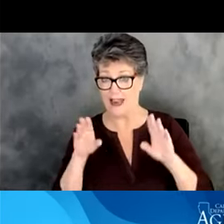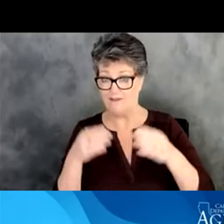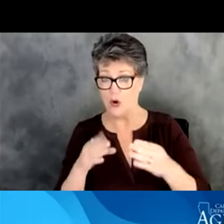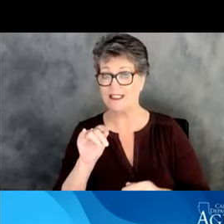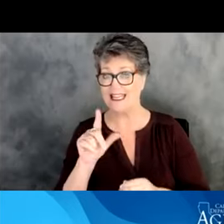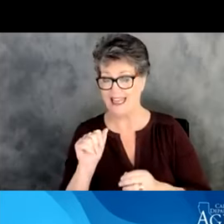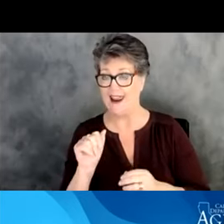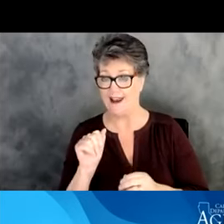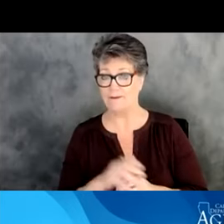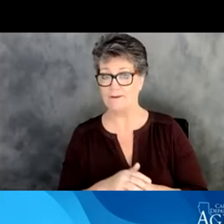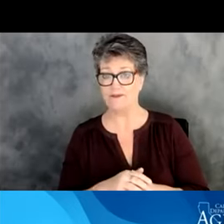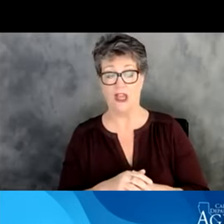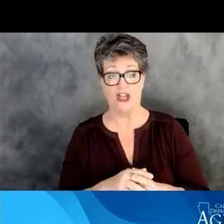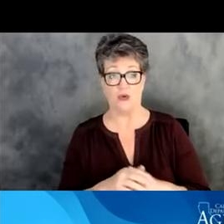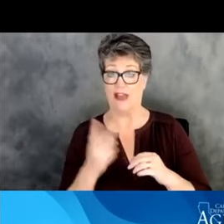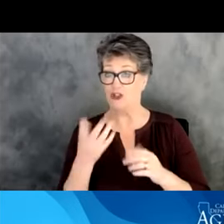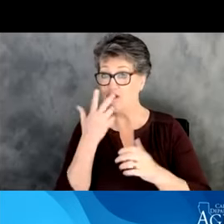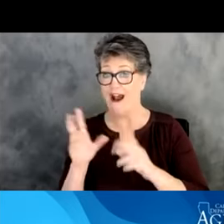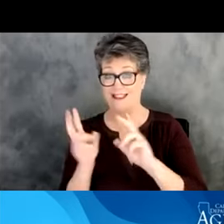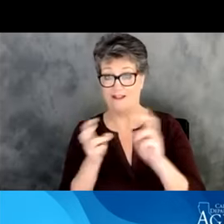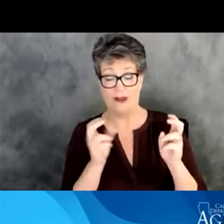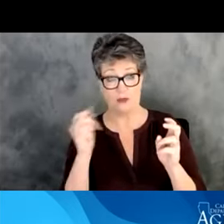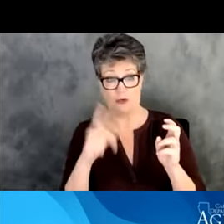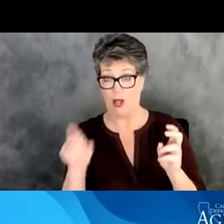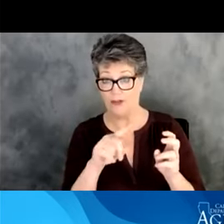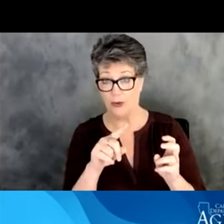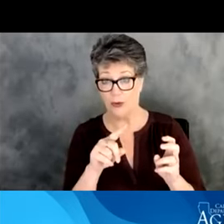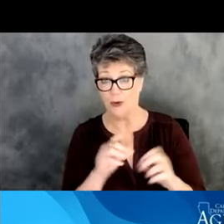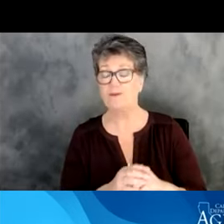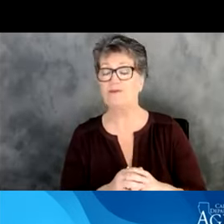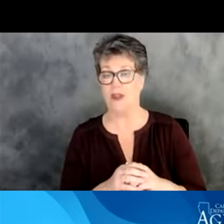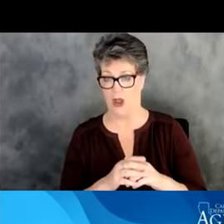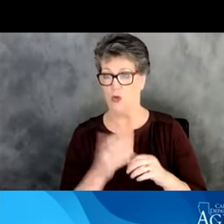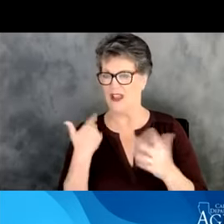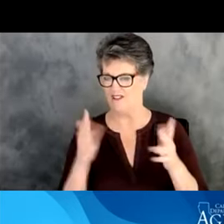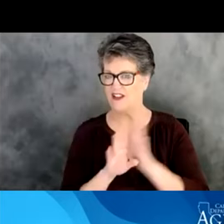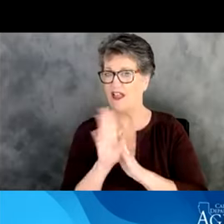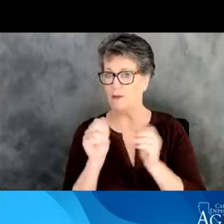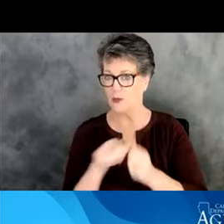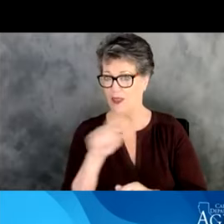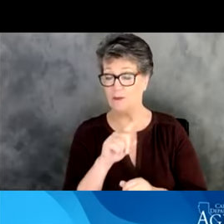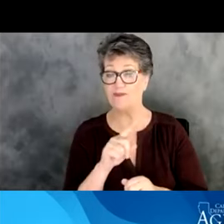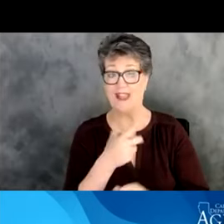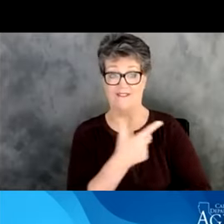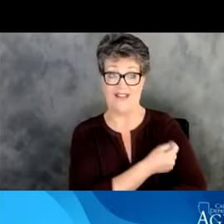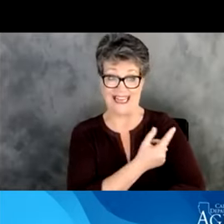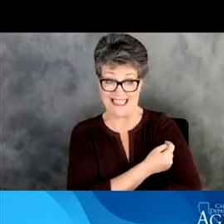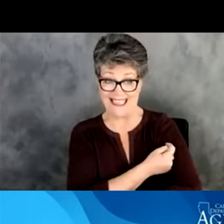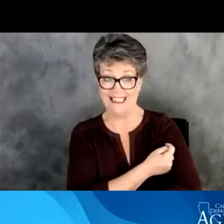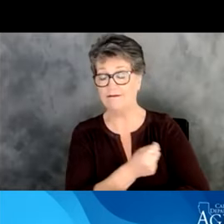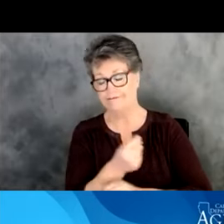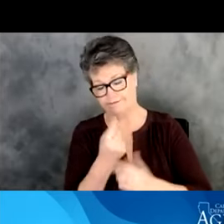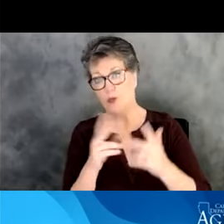driven. So we have two hot topics that with all of you, we have developed vaccines. Of course, we are